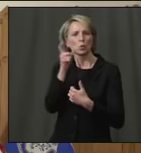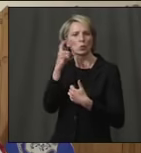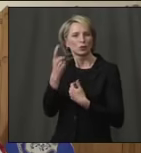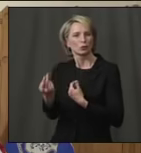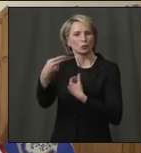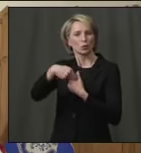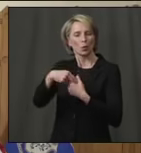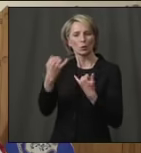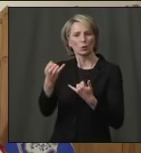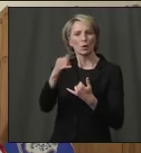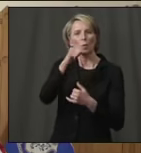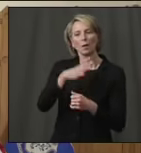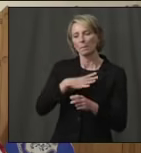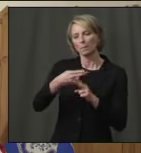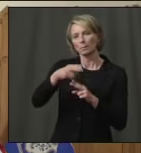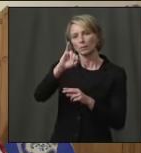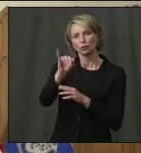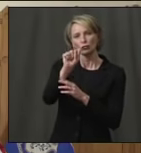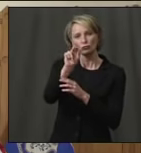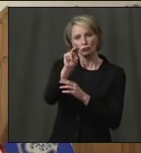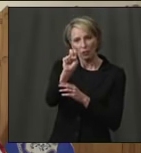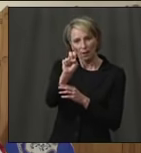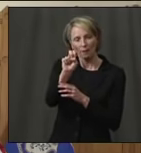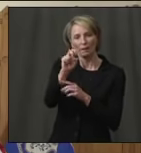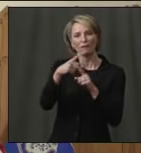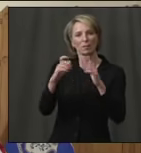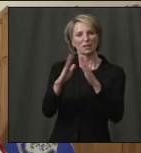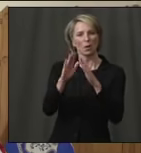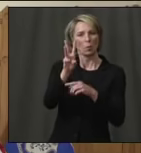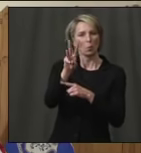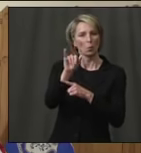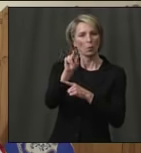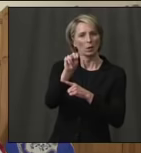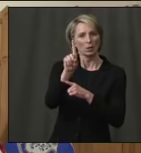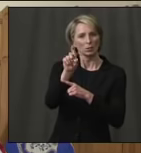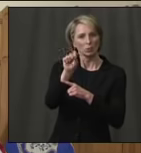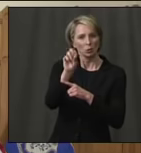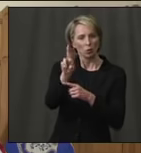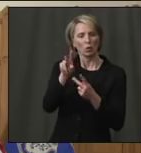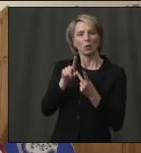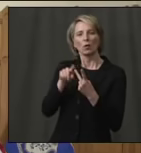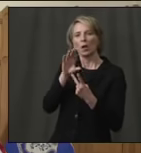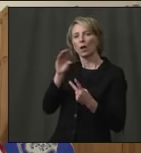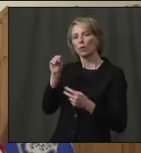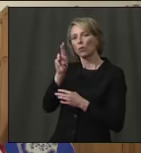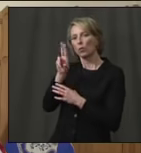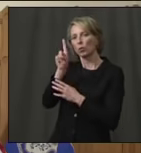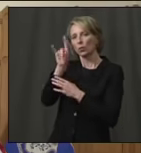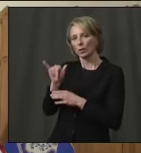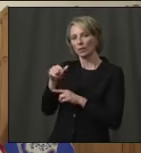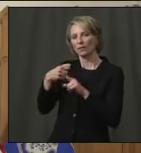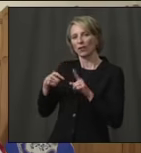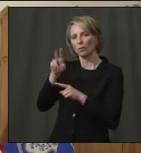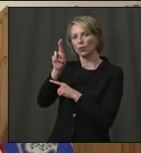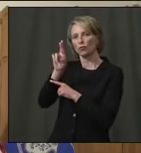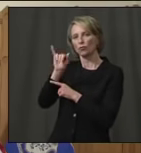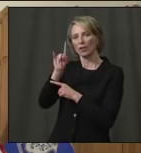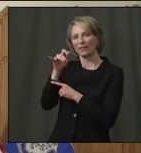coming on and talking to us. I'd be interested in knowing what kind of contact